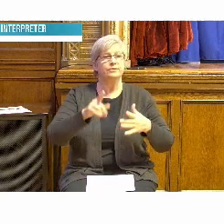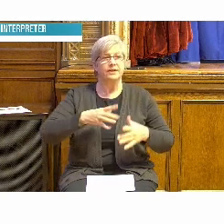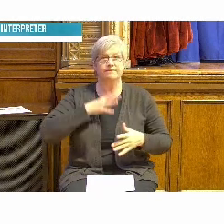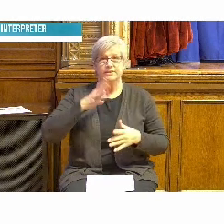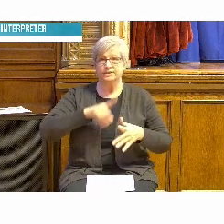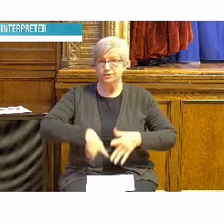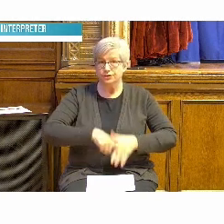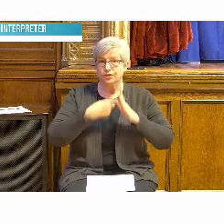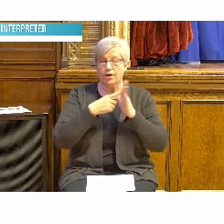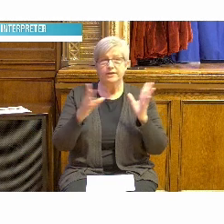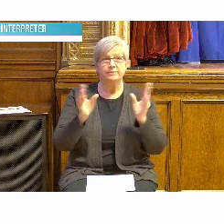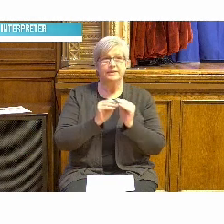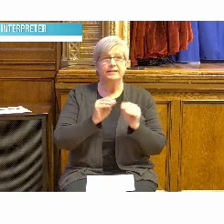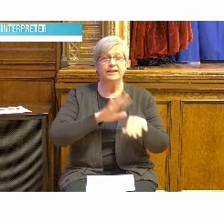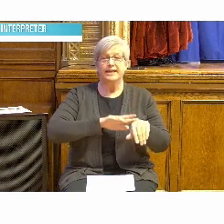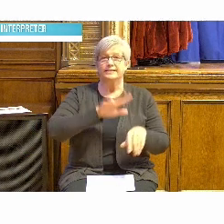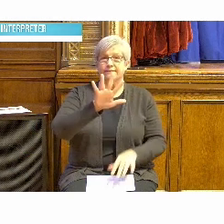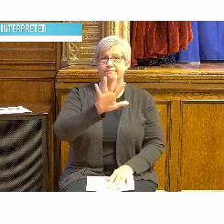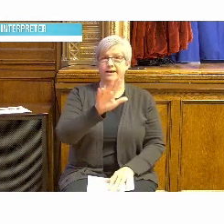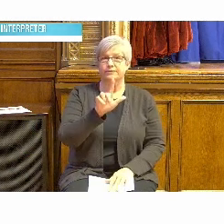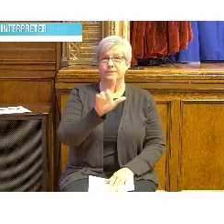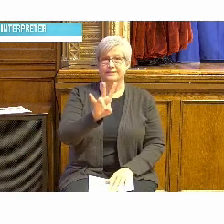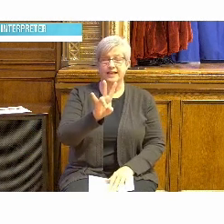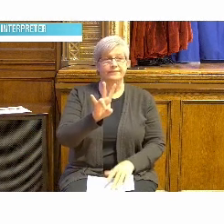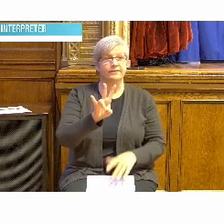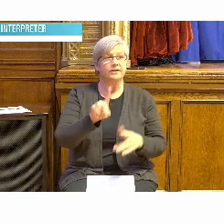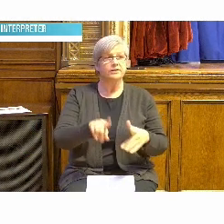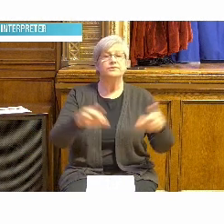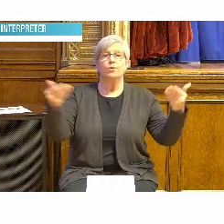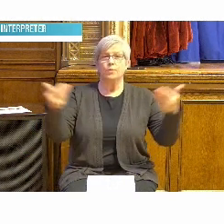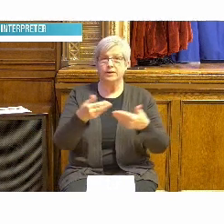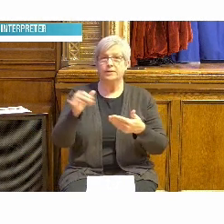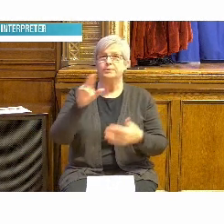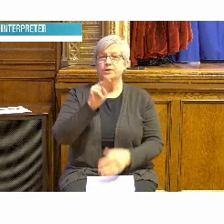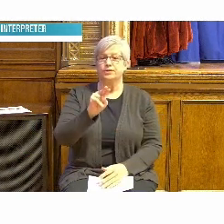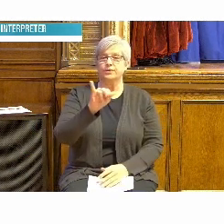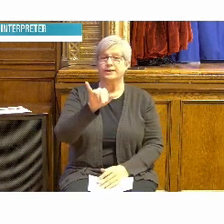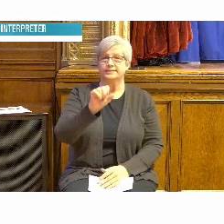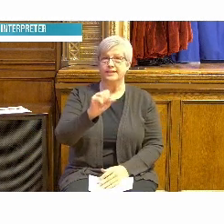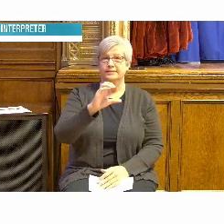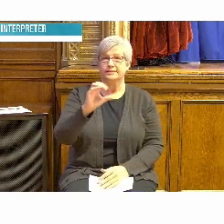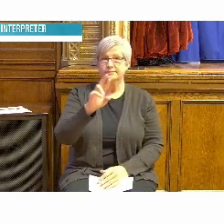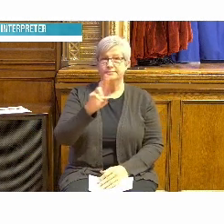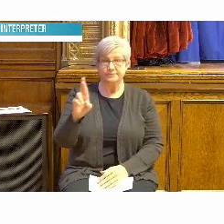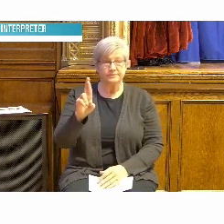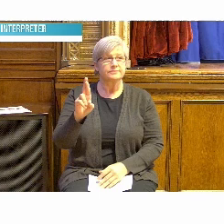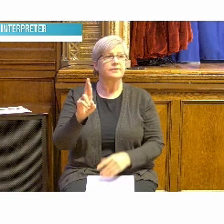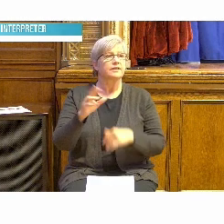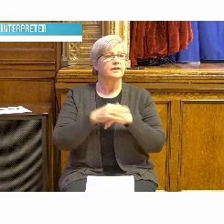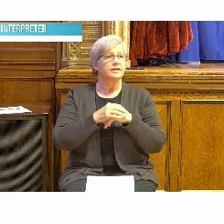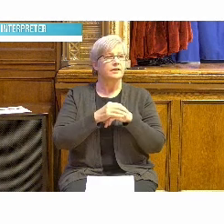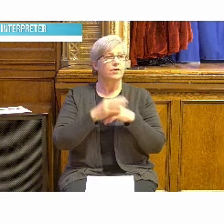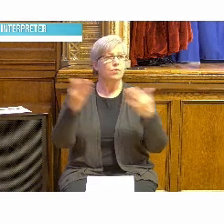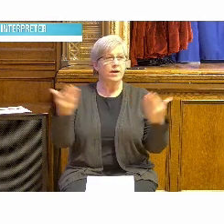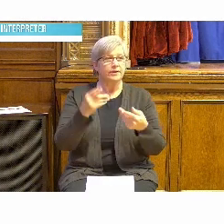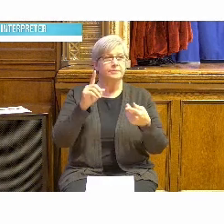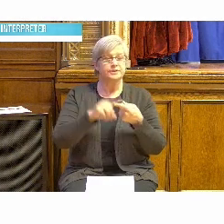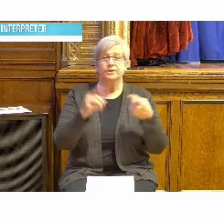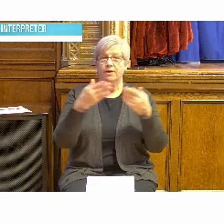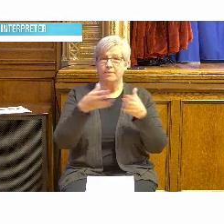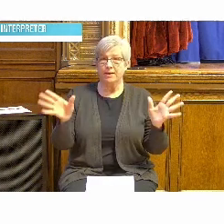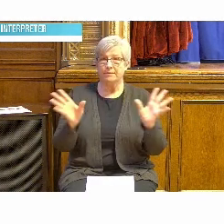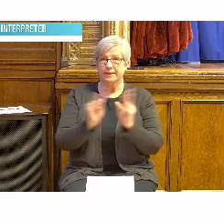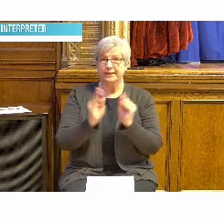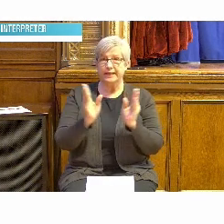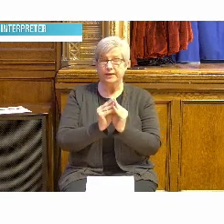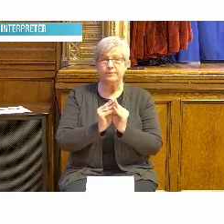is 5:27. We'll officially welcome to the New York State Community Commission for Reparation Remedies. Welcome to our public